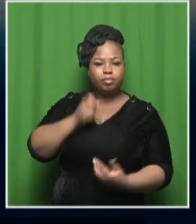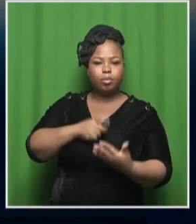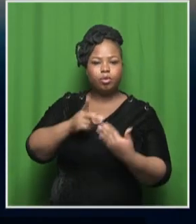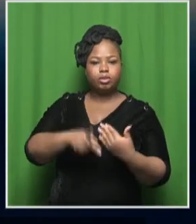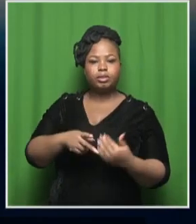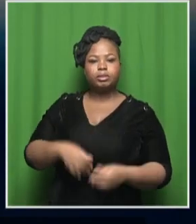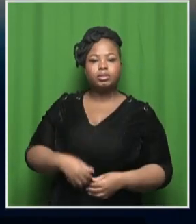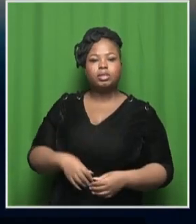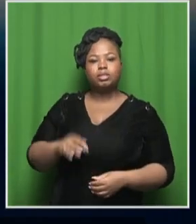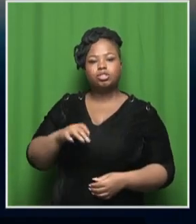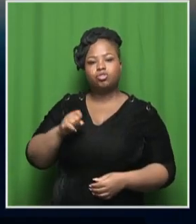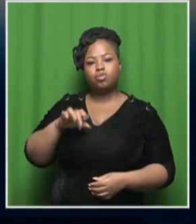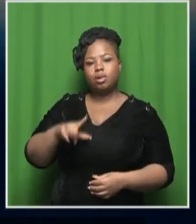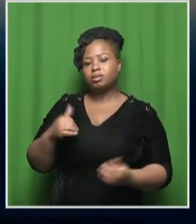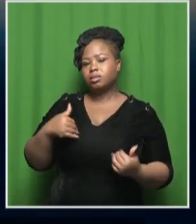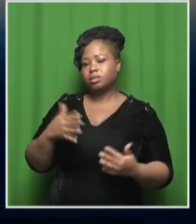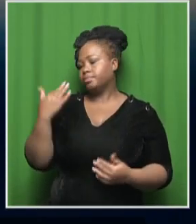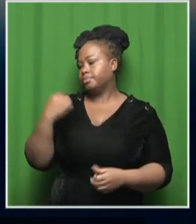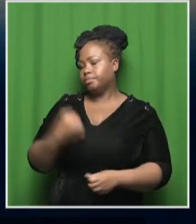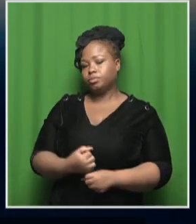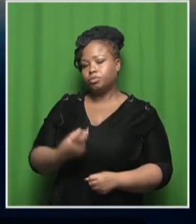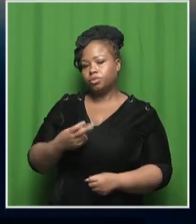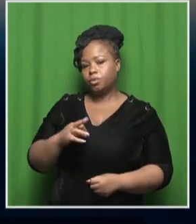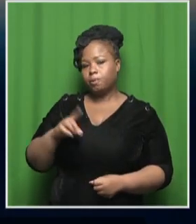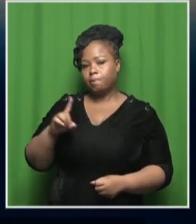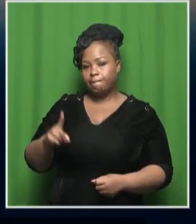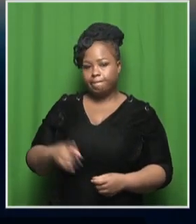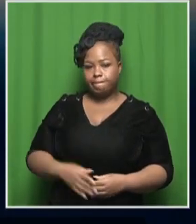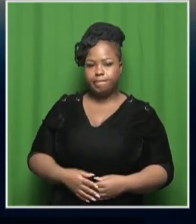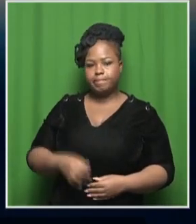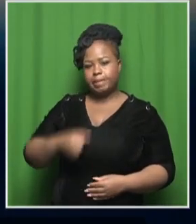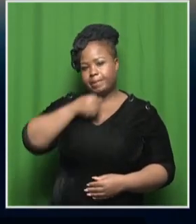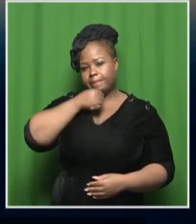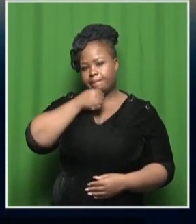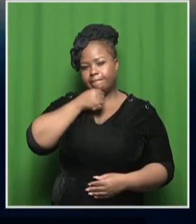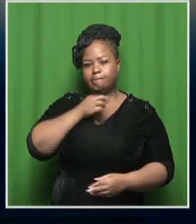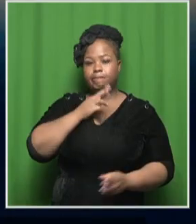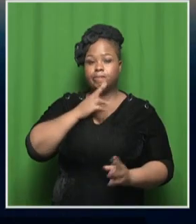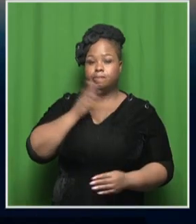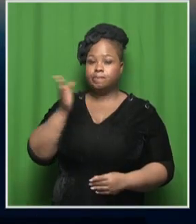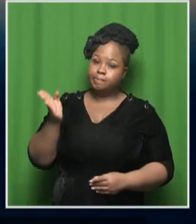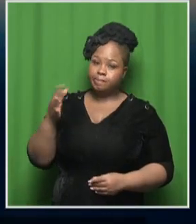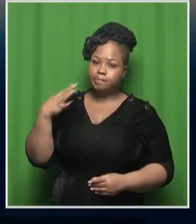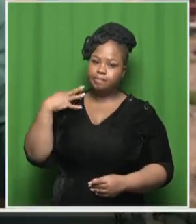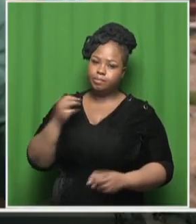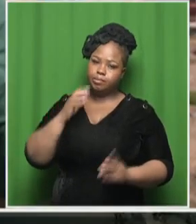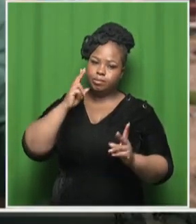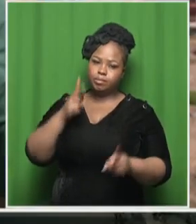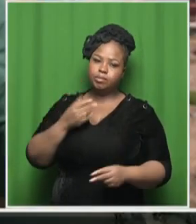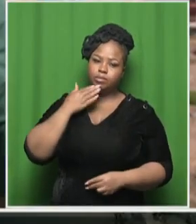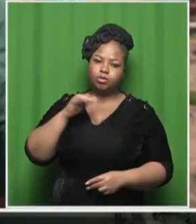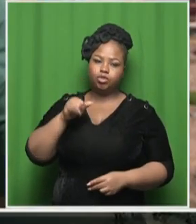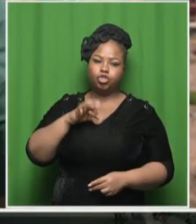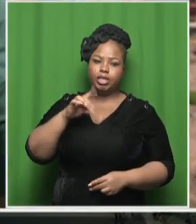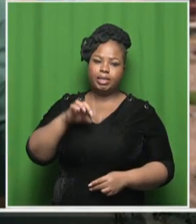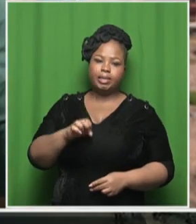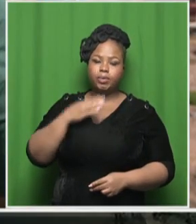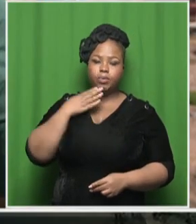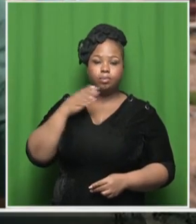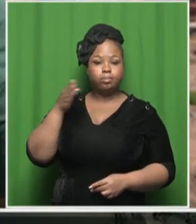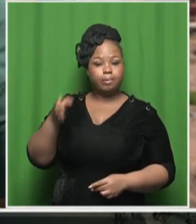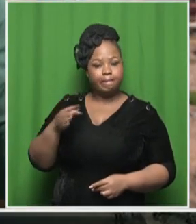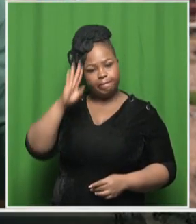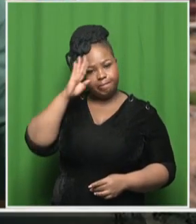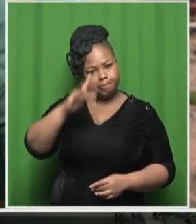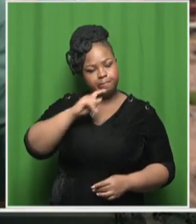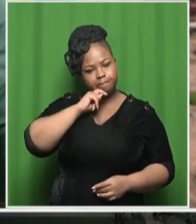projects in a Sanral program that started in 2021. Our reporter covering the minister's visit is Jayed Paulse. Jayed,